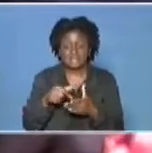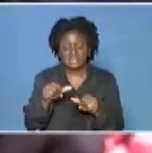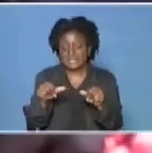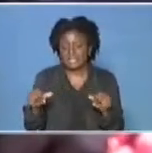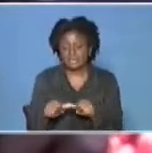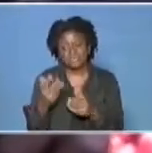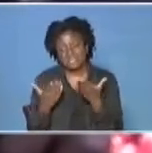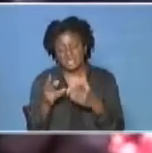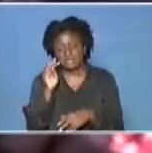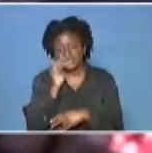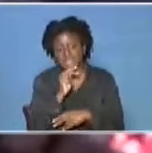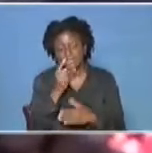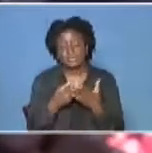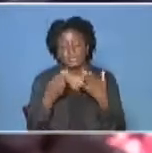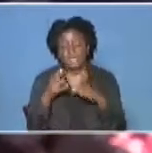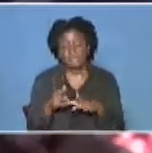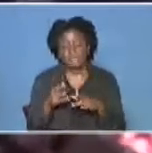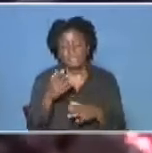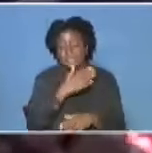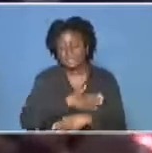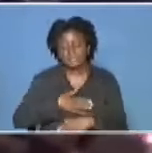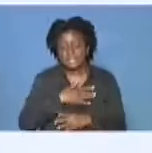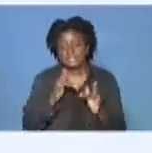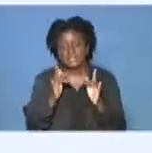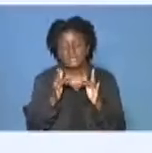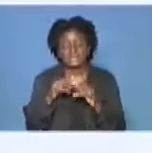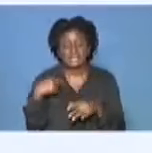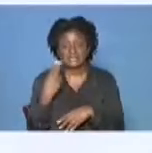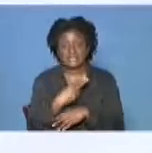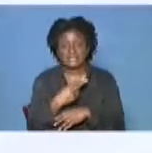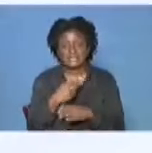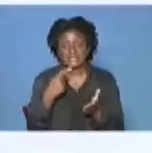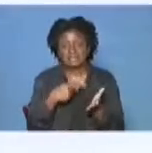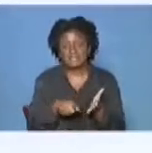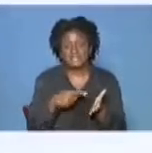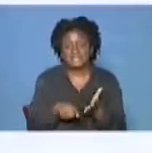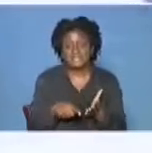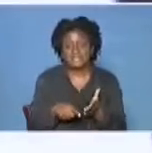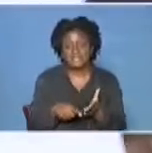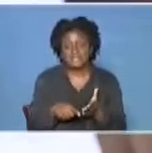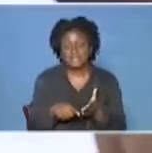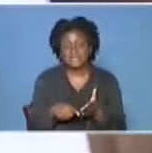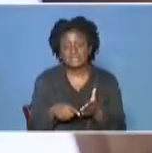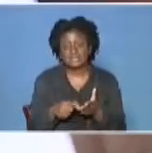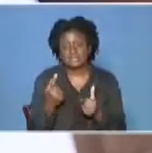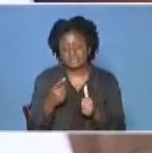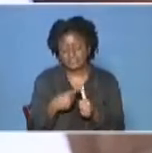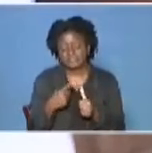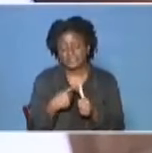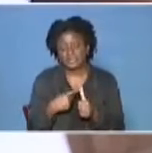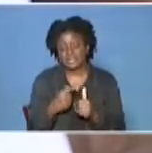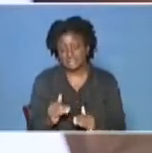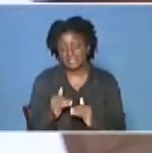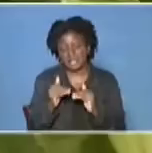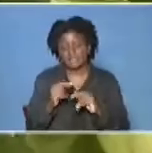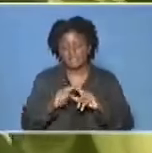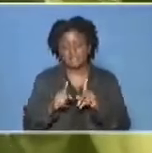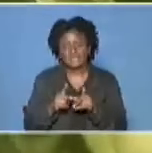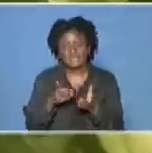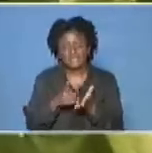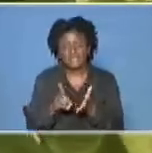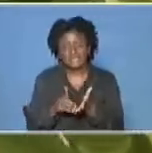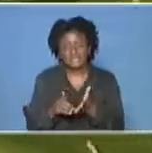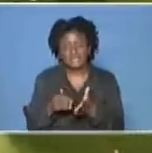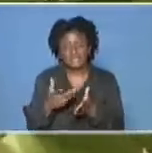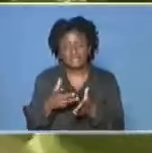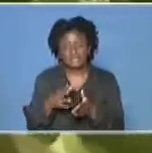seen what occurred to please contact us. Investigations very much in the infancy stage, yet detectives have concluded that